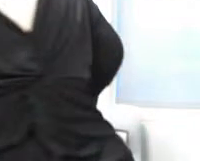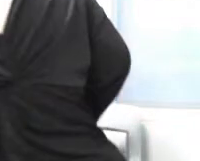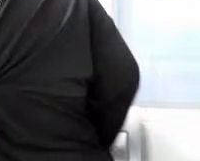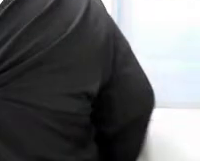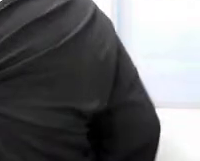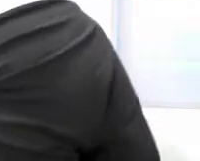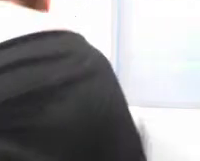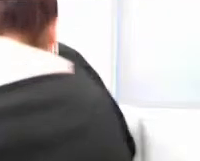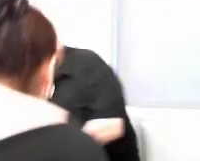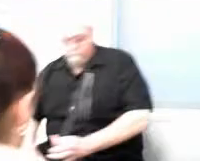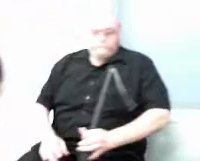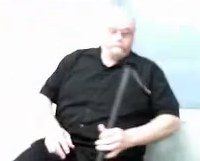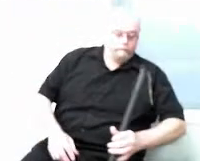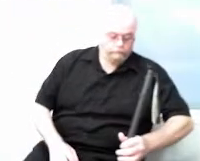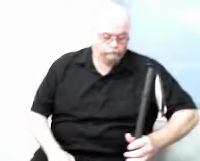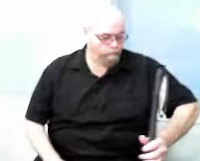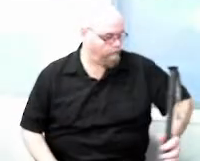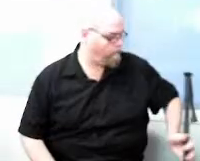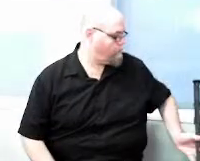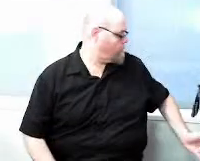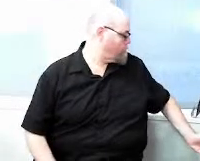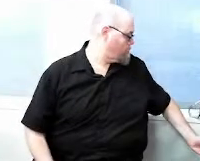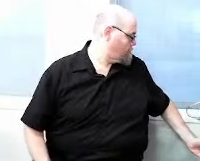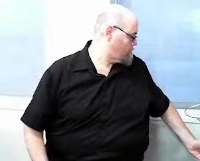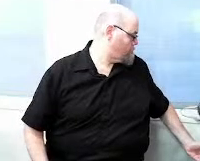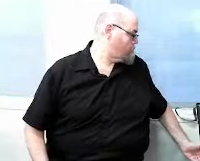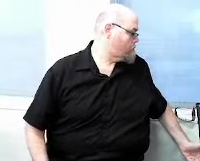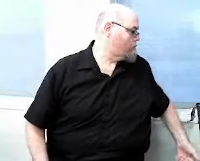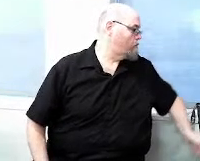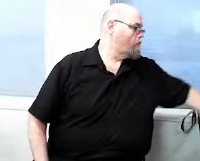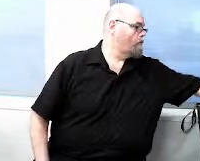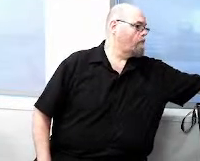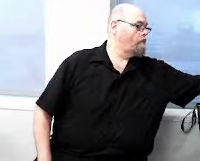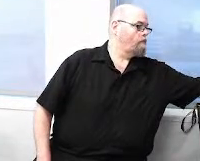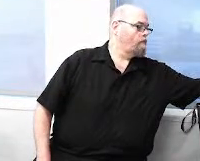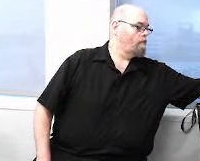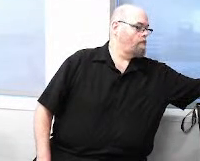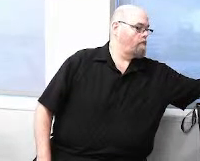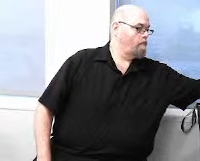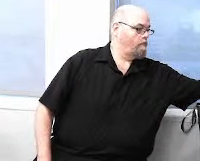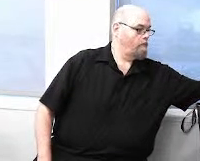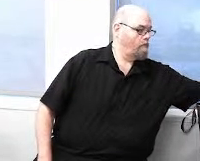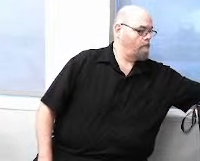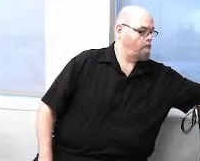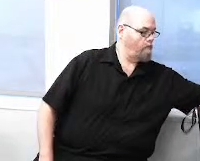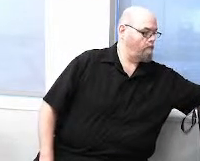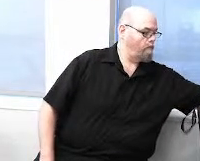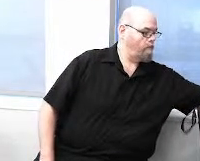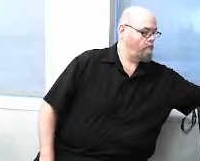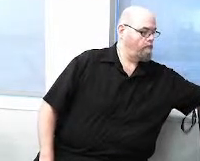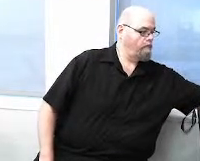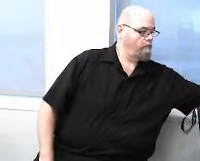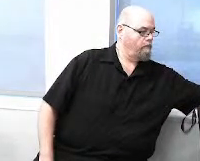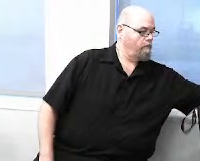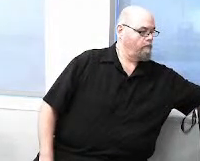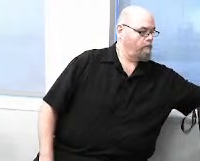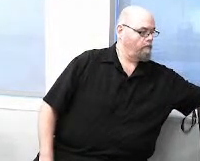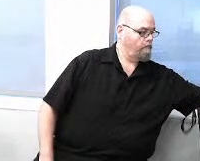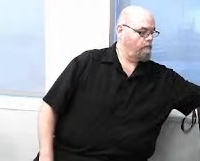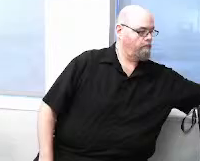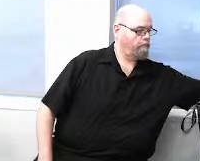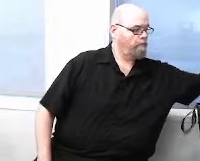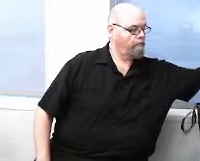Are you seeing that? And you Yes, were yes. asked about this particular section of the program brief on the impact of the constrained budget,